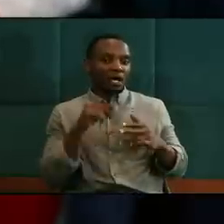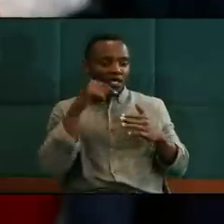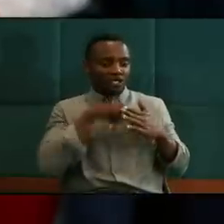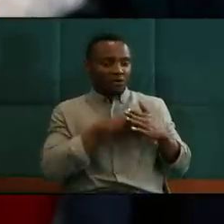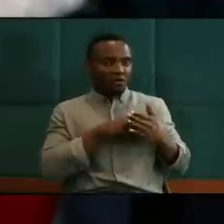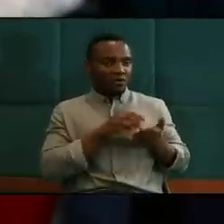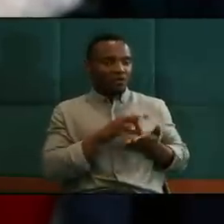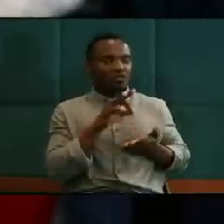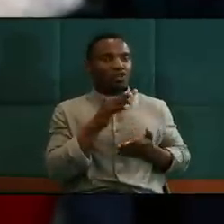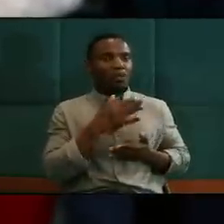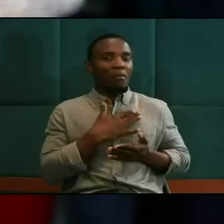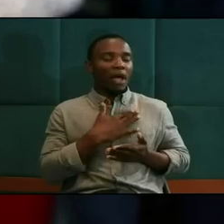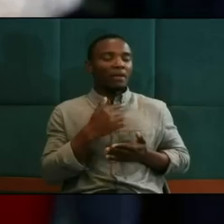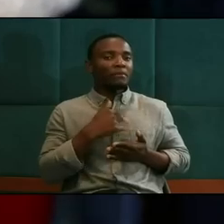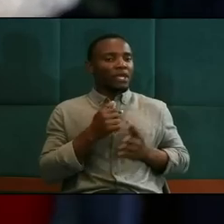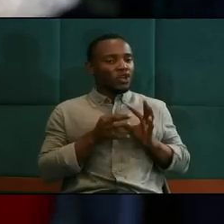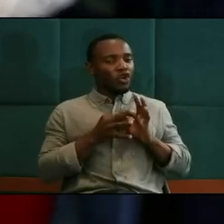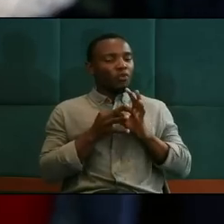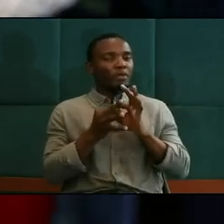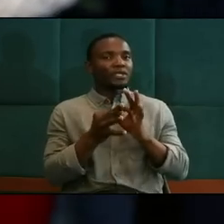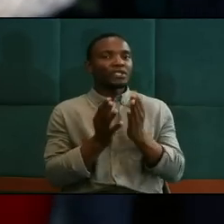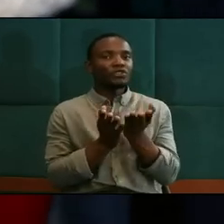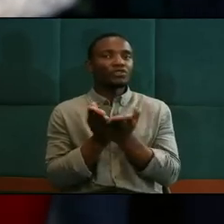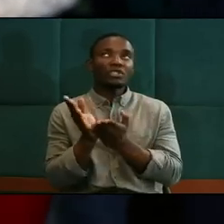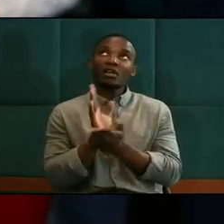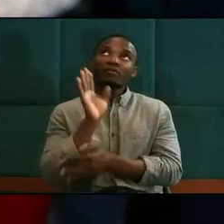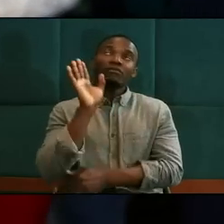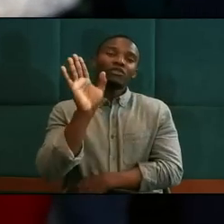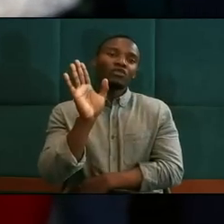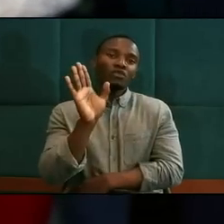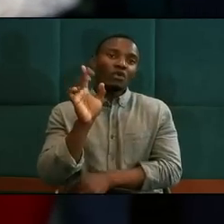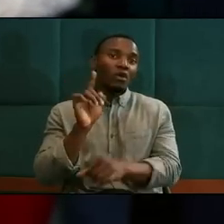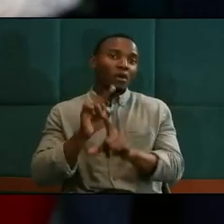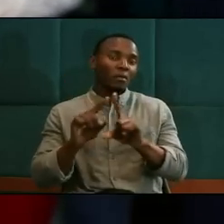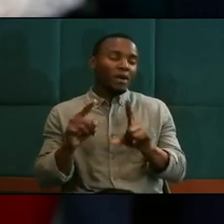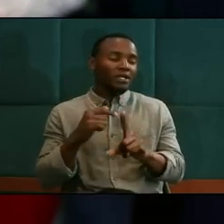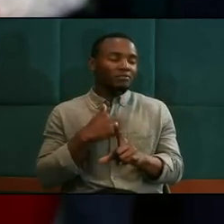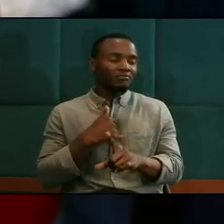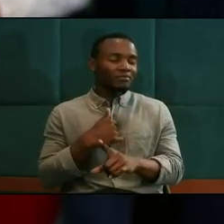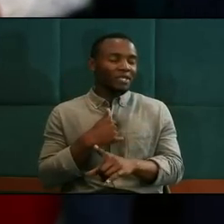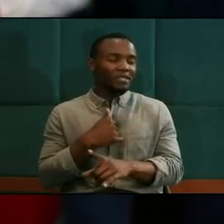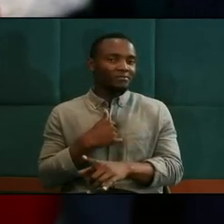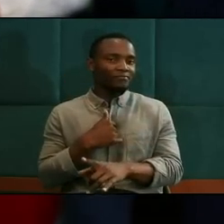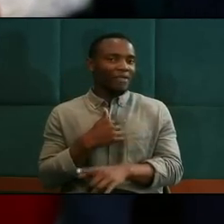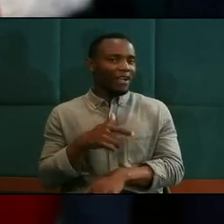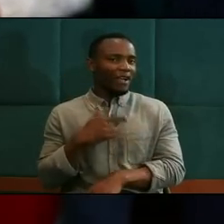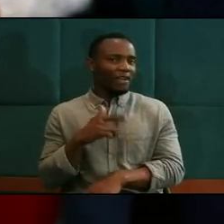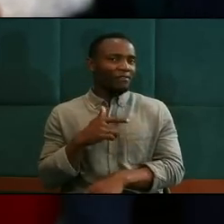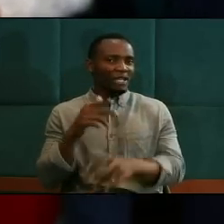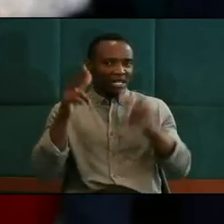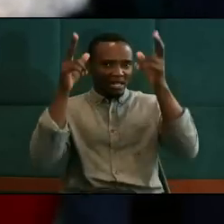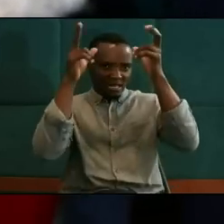soul, I am committed to serve you. But I sense the devil is after me.